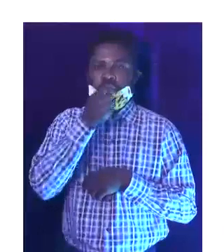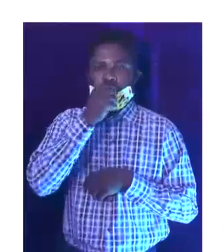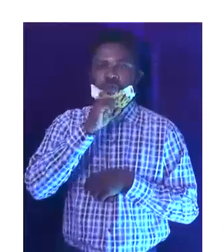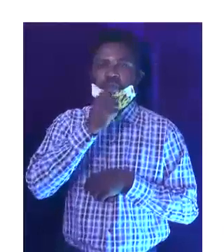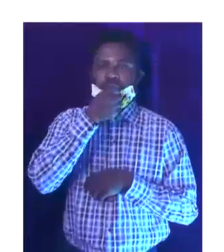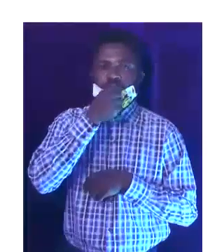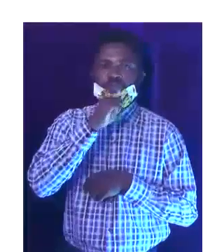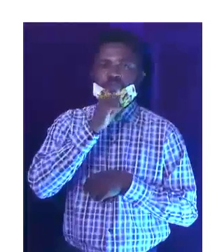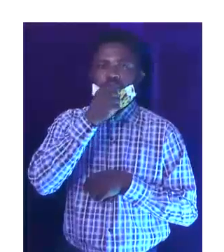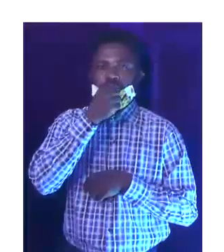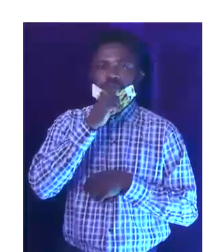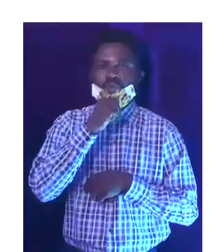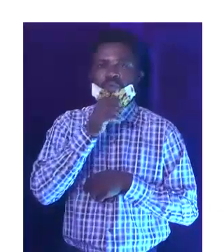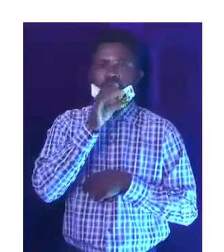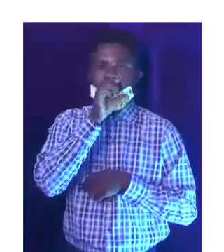mango,